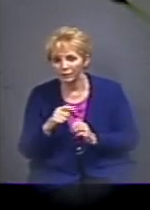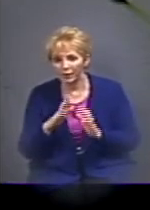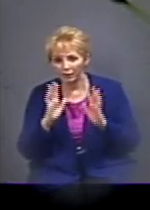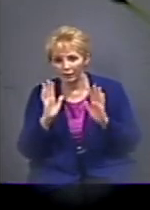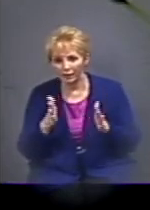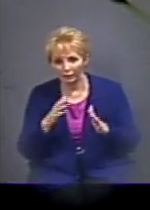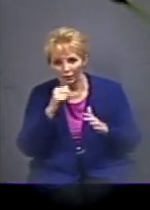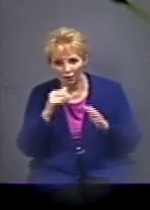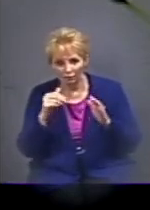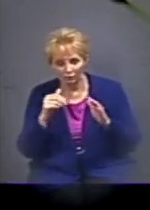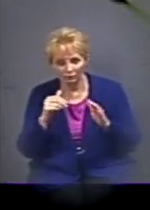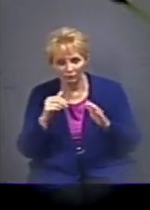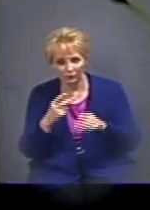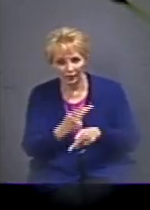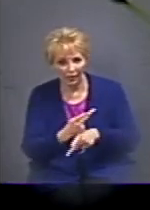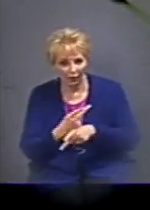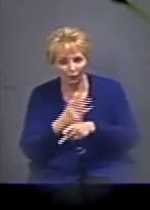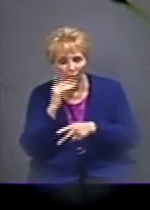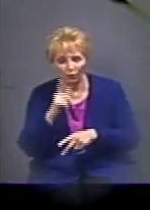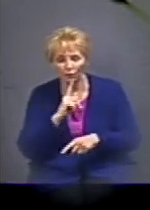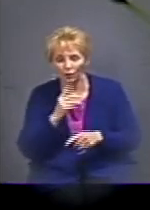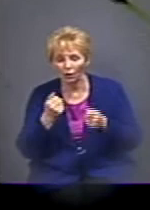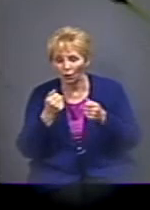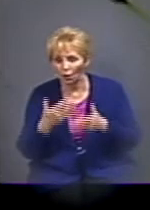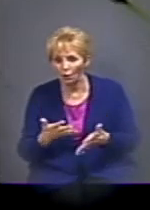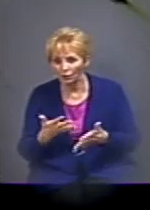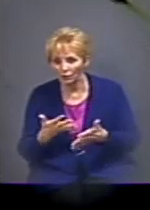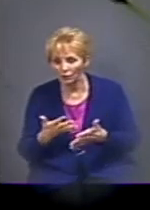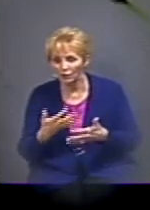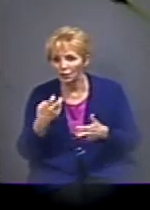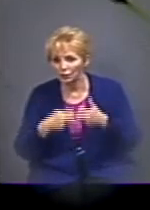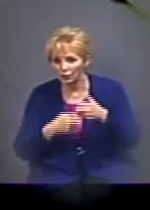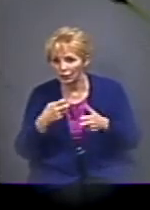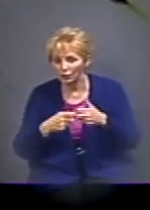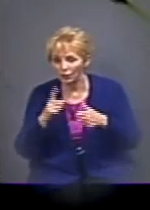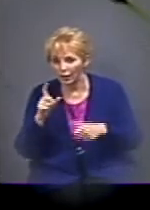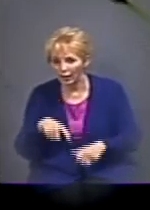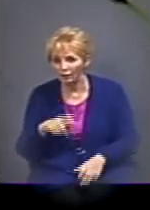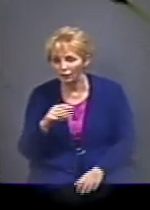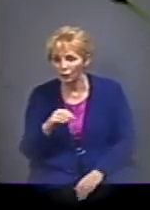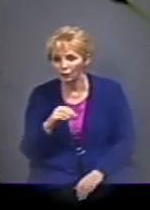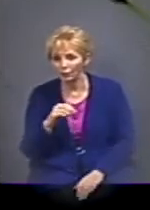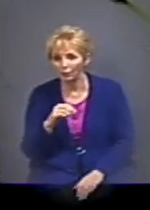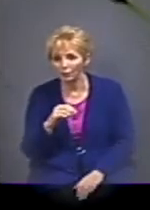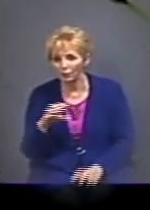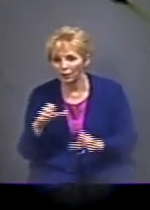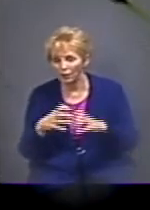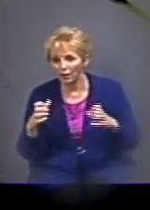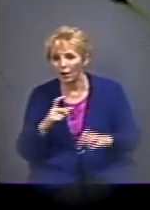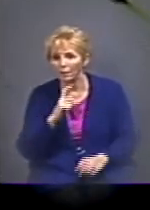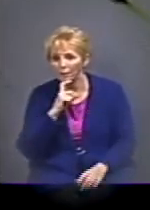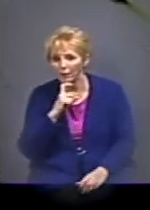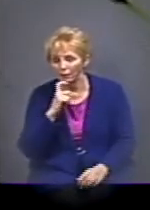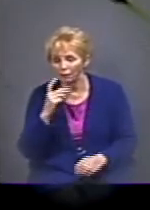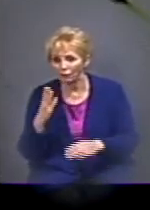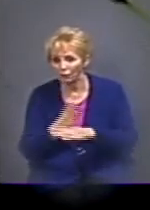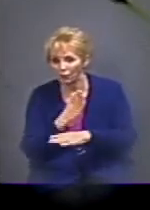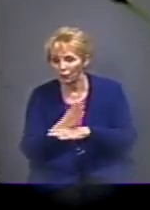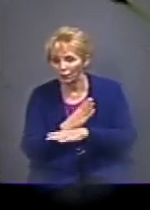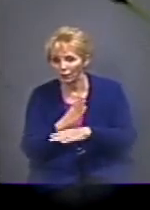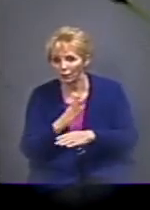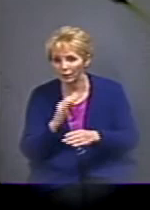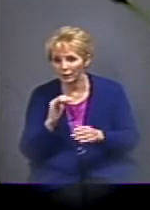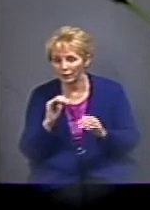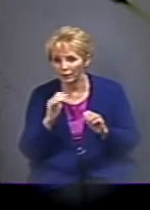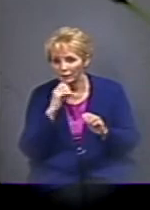this unattended, it can really cause some issues where you have to do a lot of metal refurbishment, which can